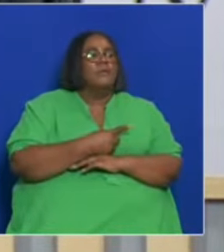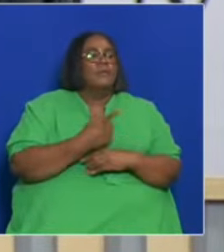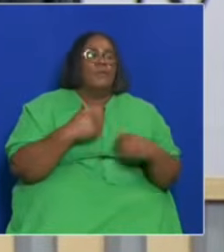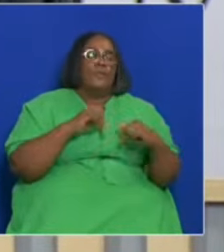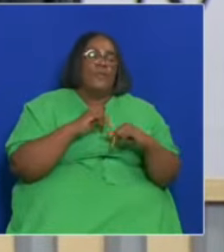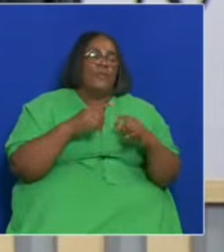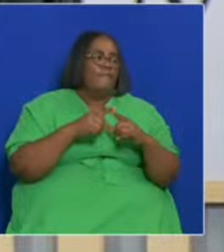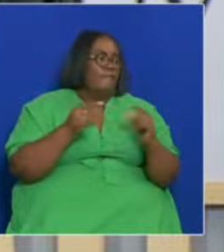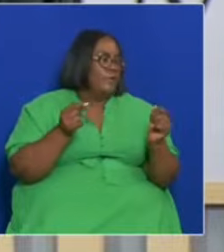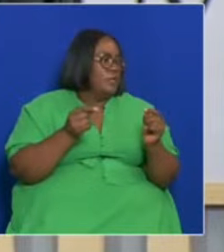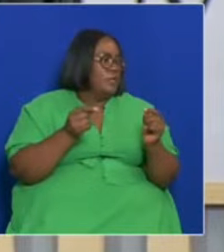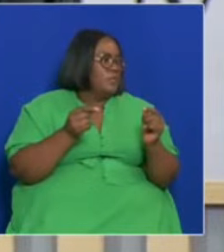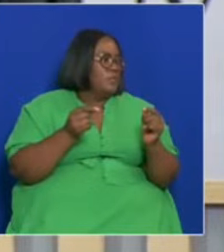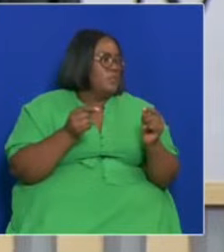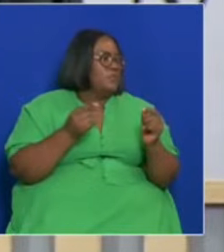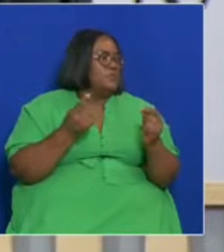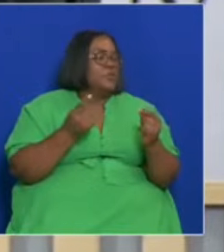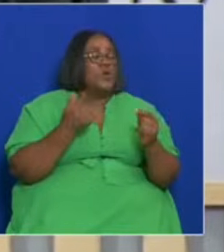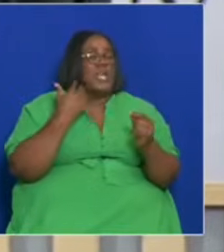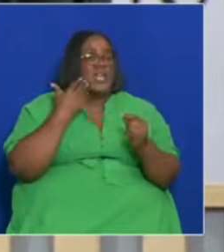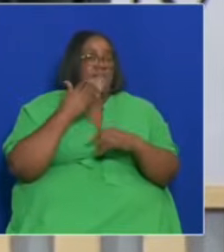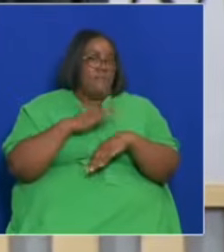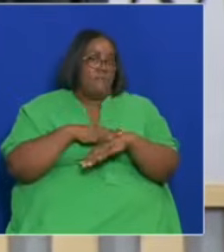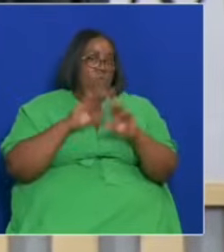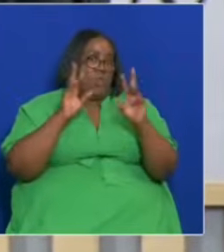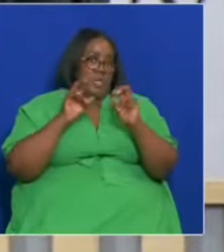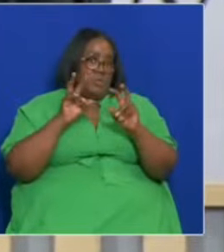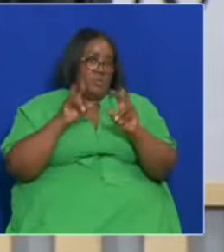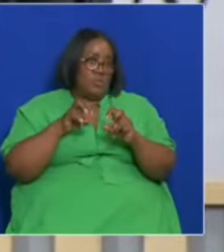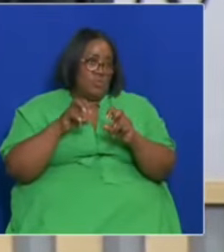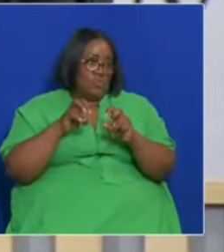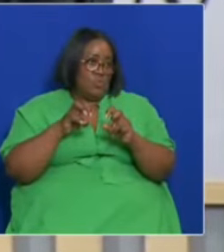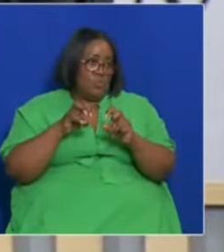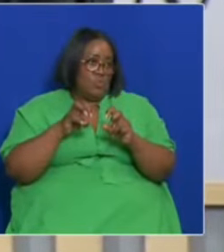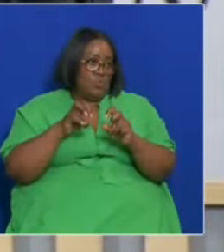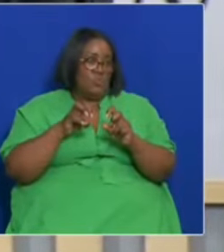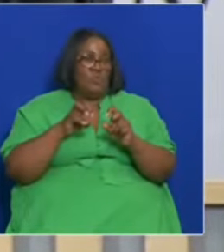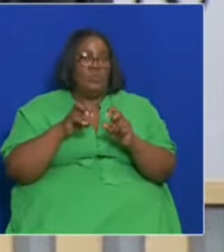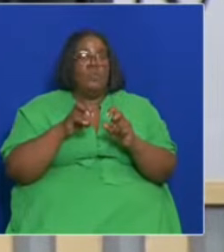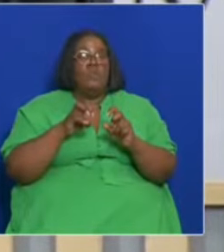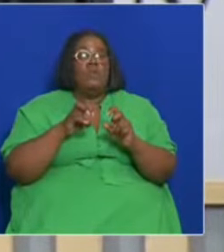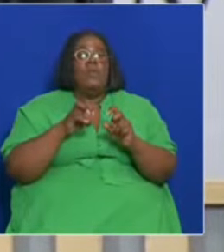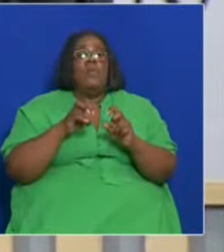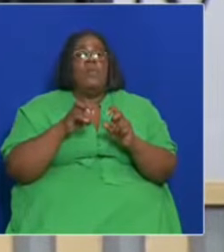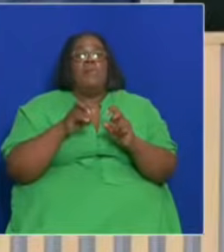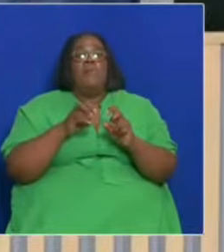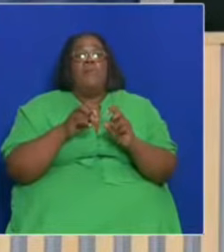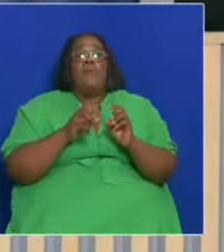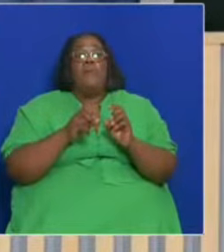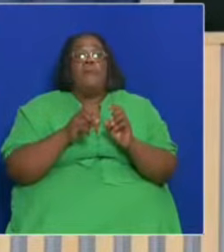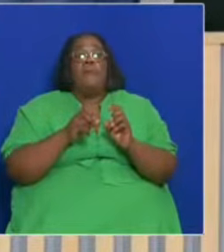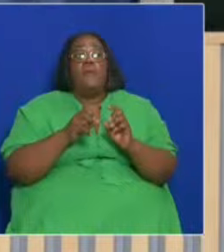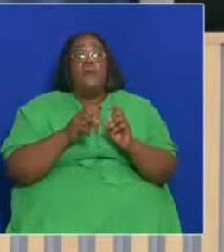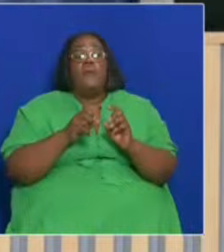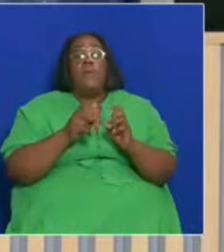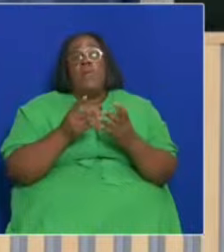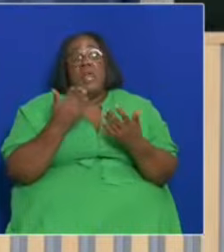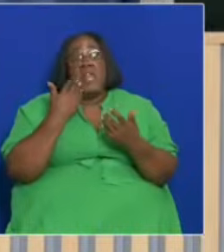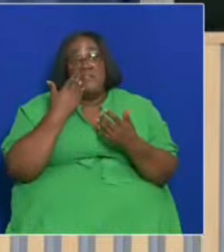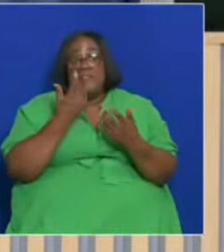should issues arise that require that you be recalled, that may happen.